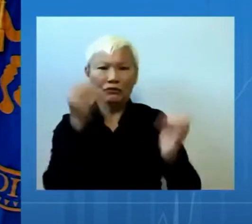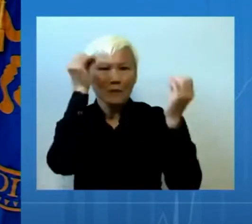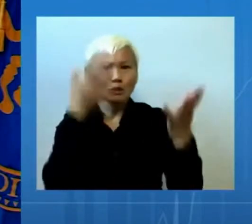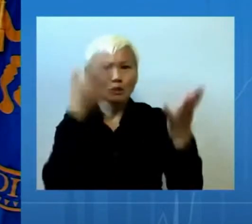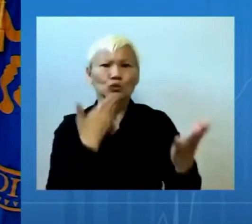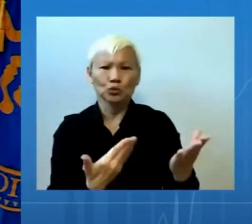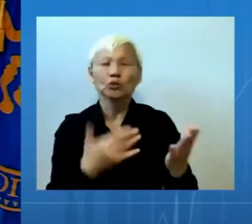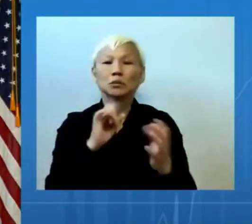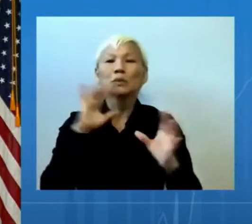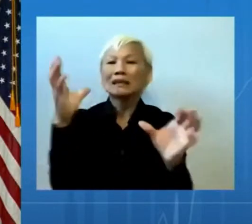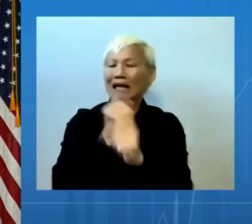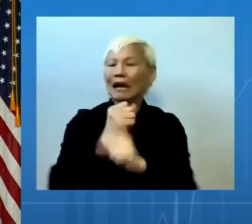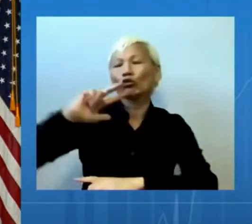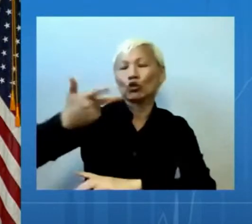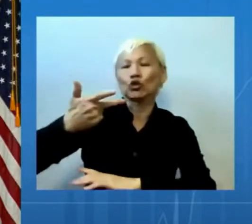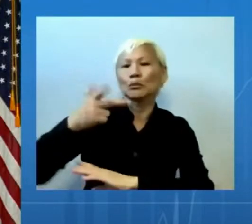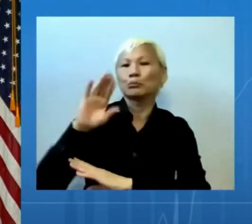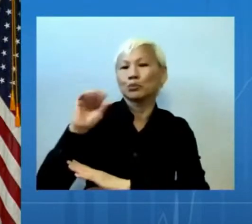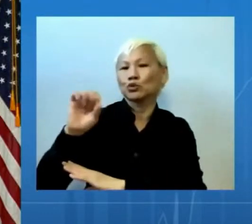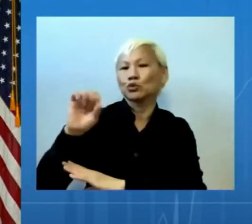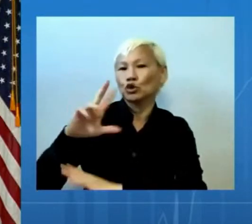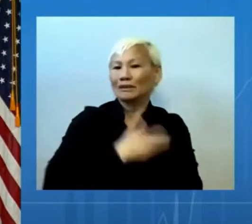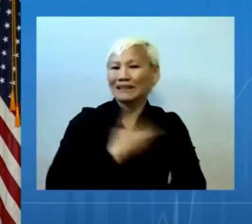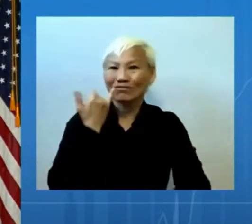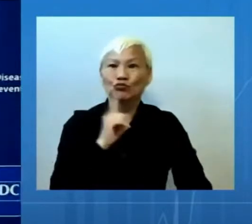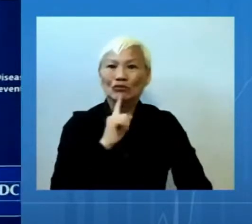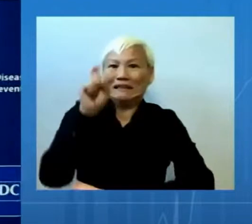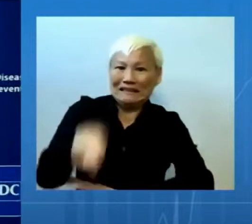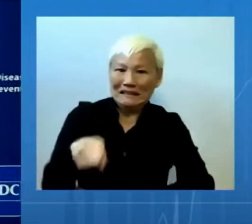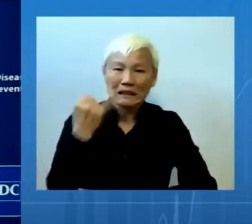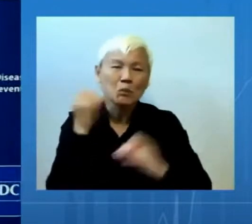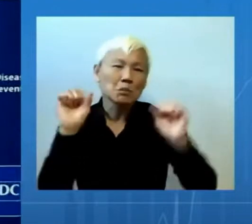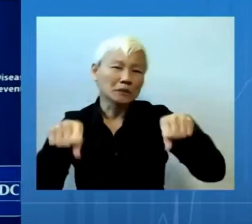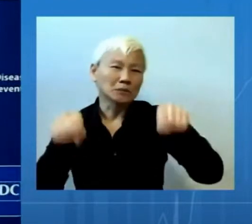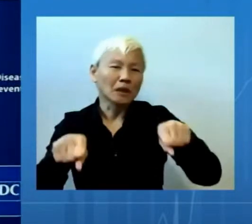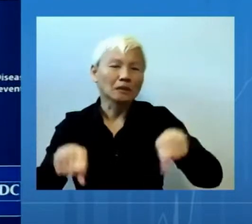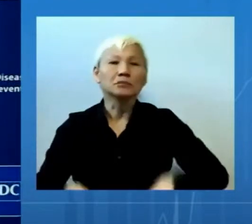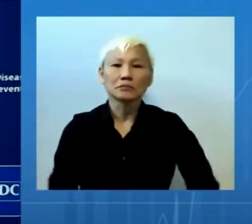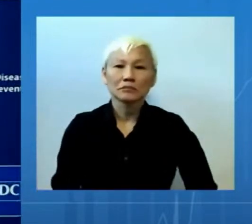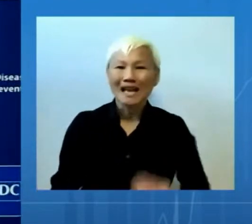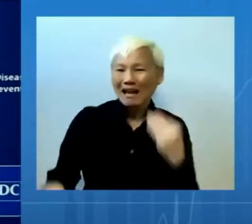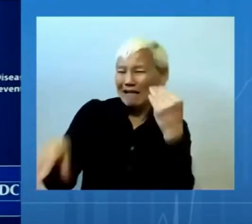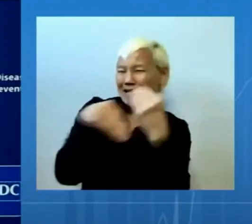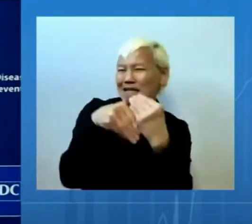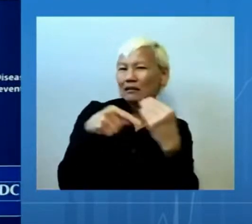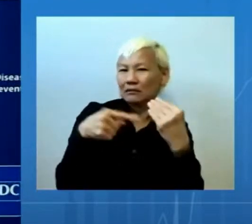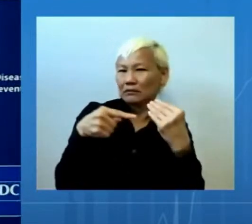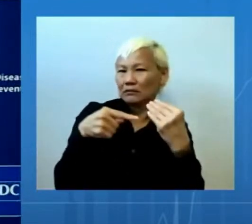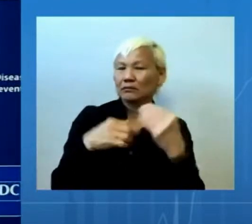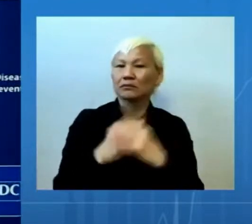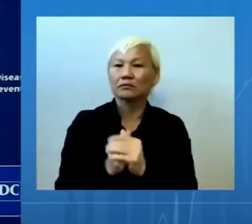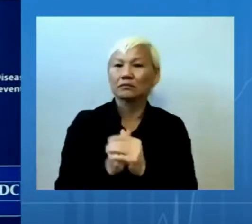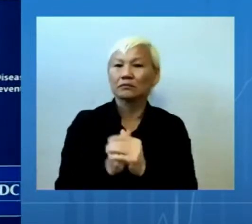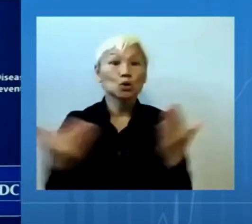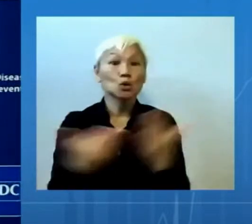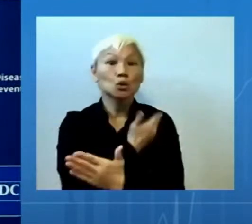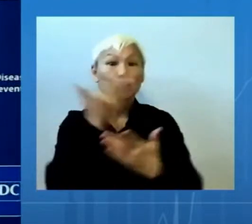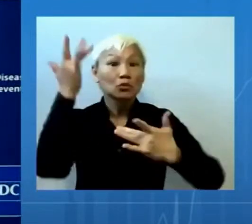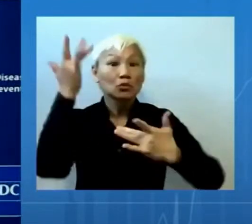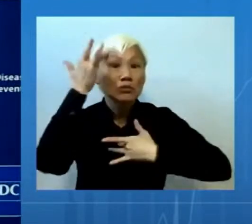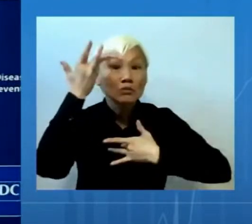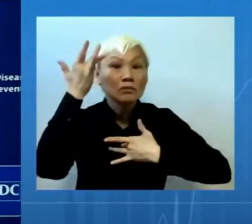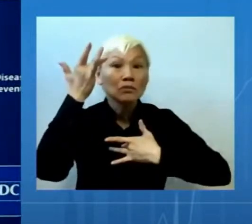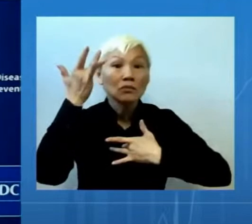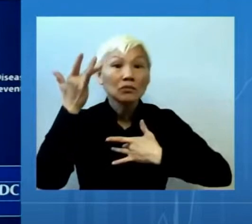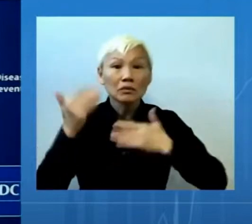needed. Maybe if I could just add that the overwhelming number of new infections continue to be among people who are not